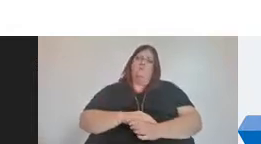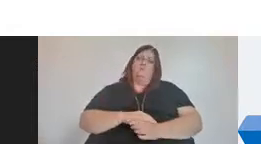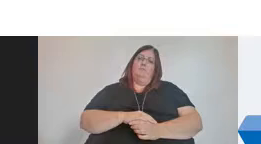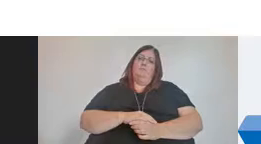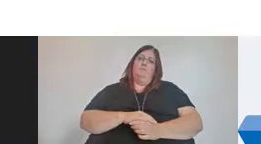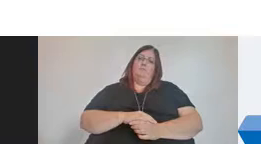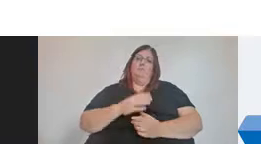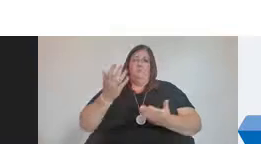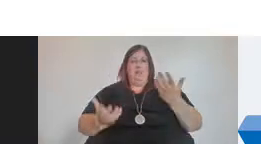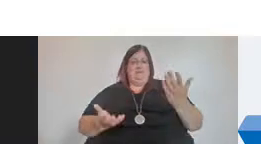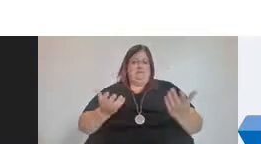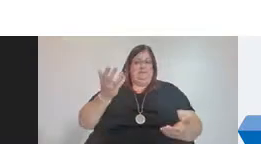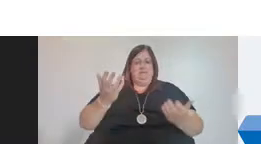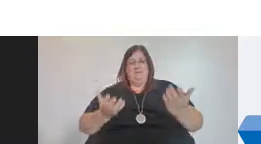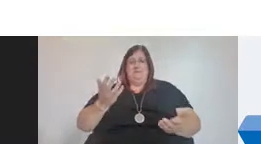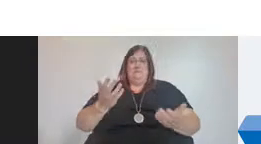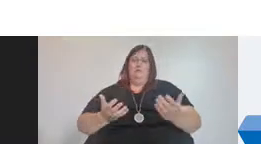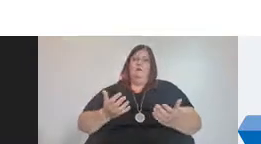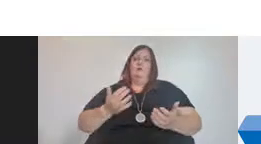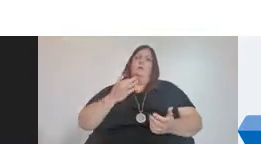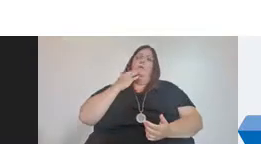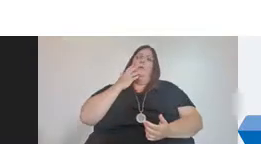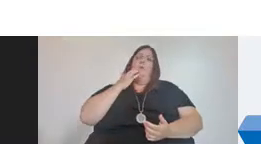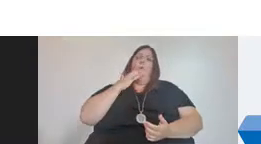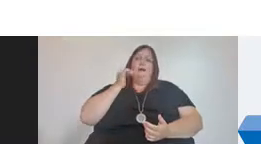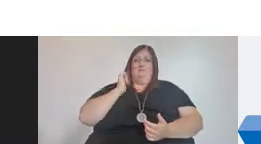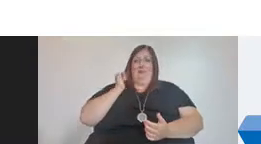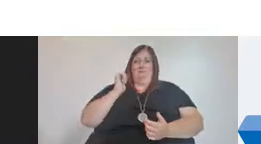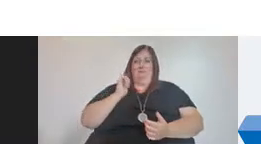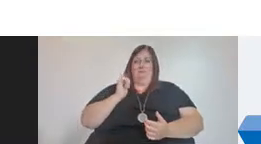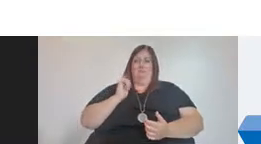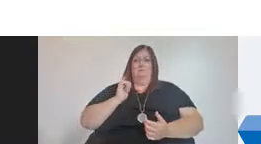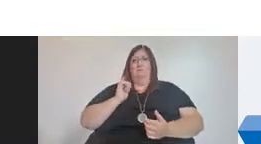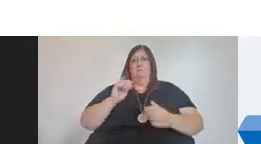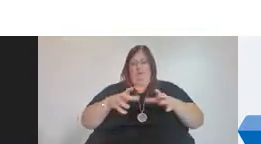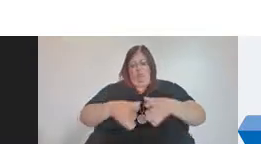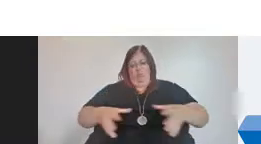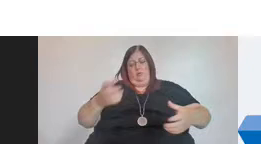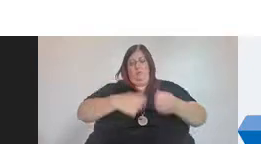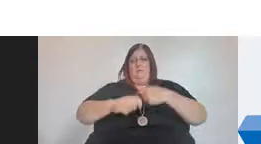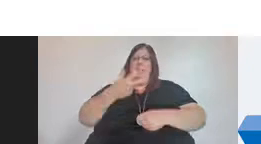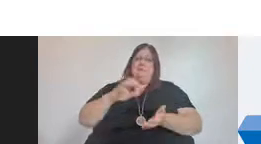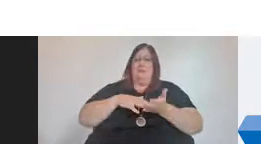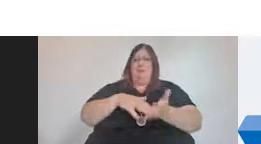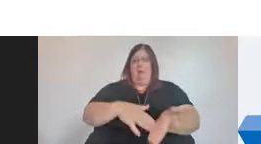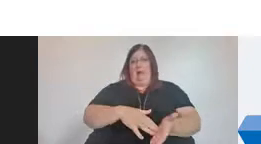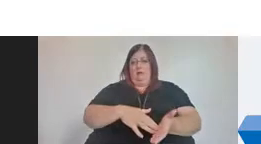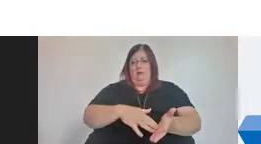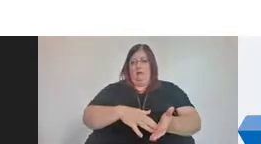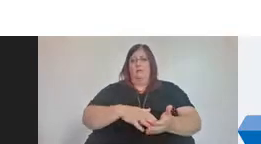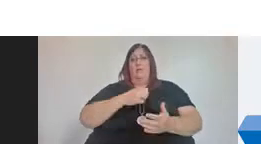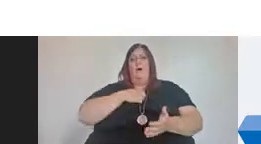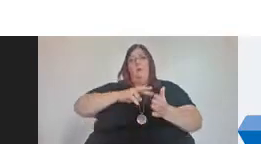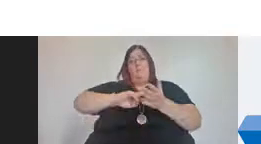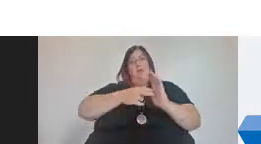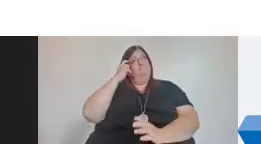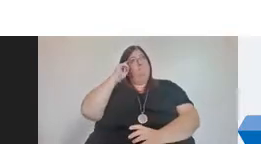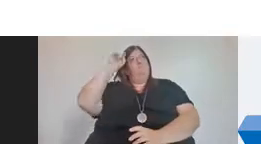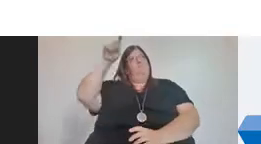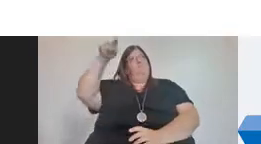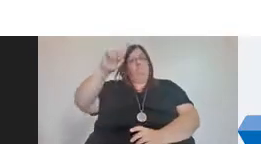And against that 2.7, we expect to receive growth of about 80 million. So the strategy here is